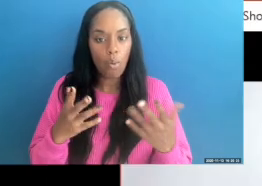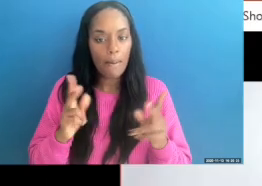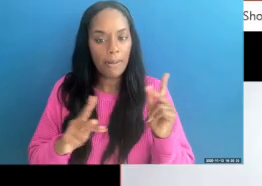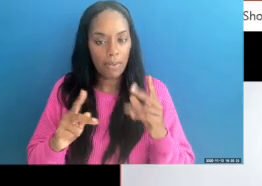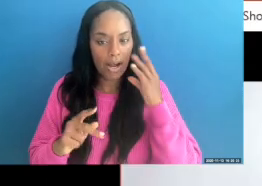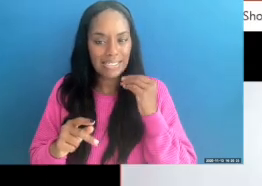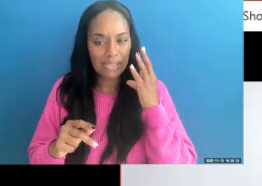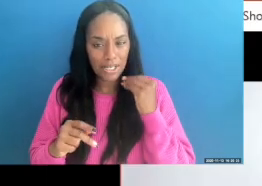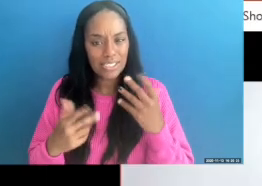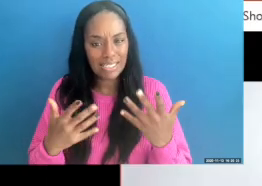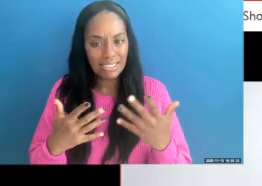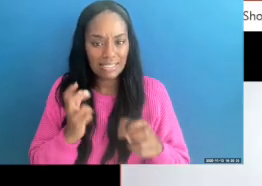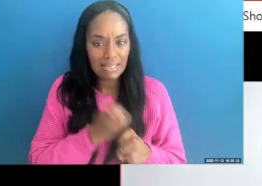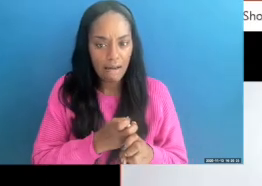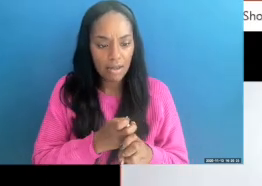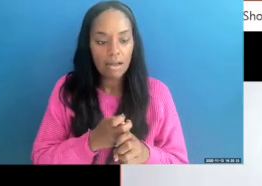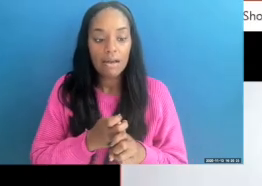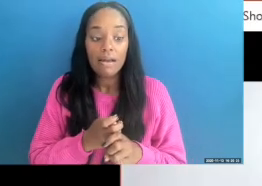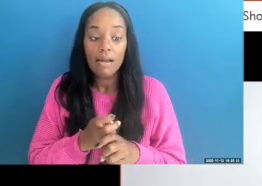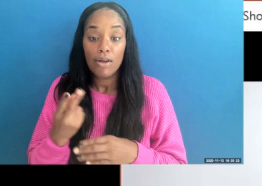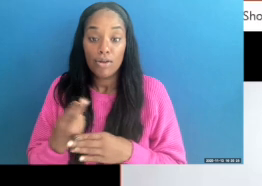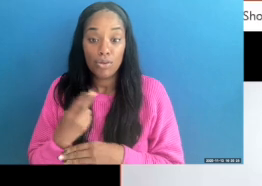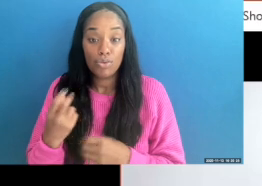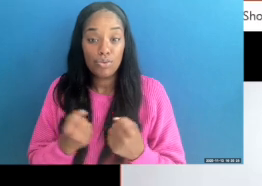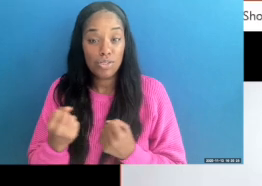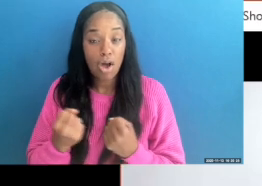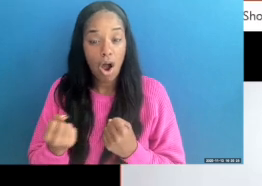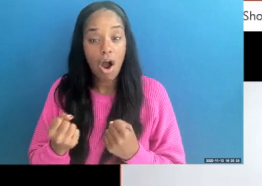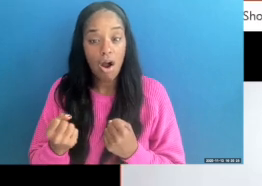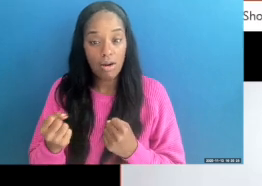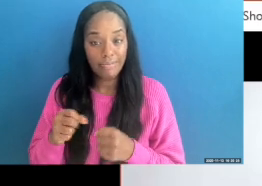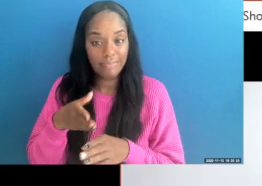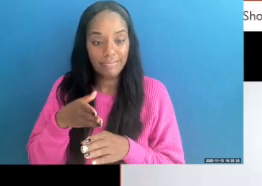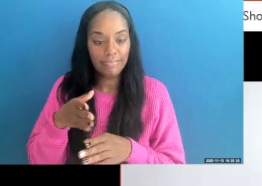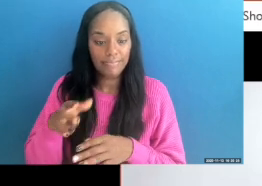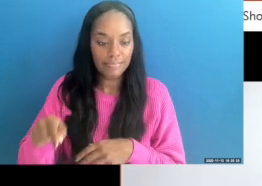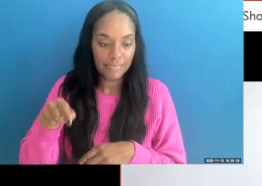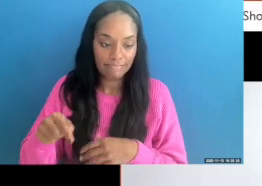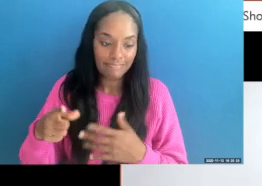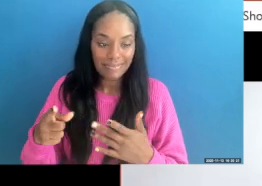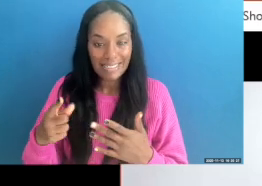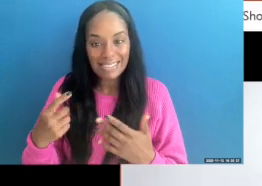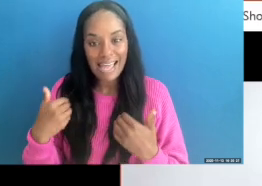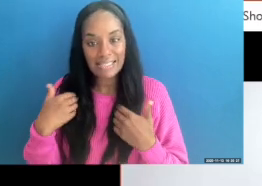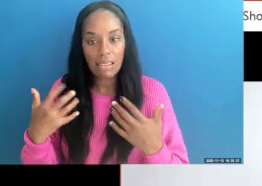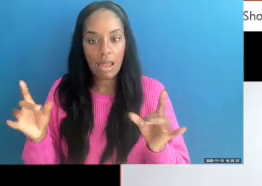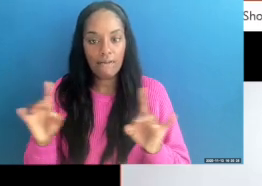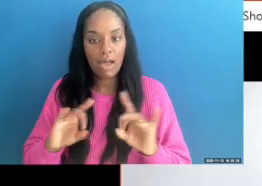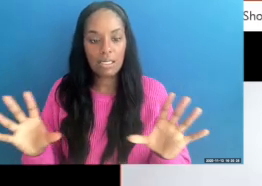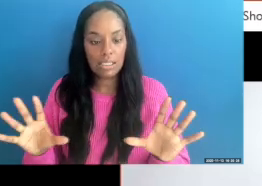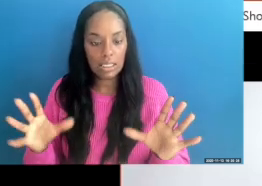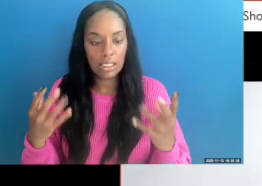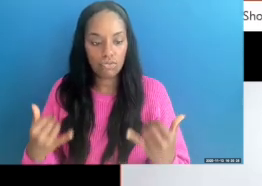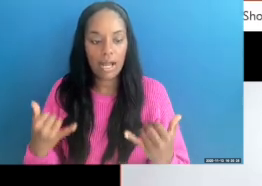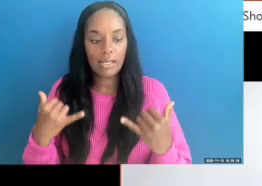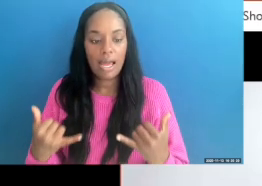experiencing. Unfortunately, the used vehicle market is also one in which has seen a lot of volatility in the past couple of years, which is the